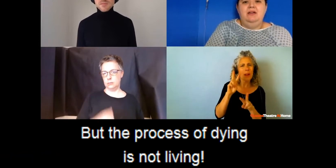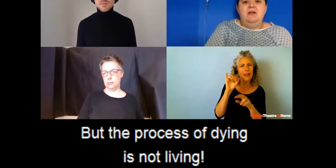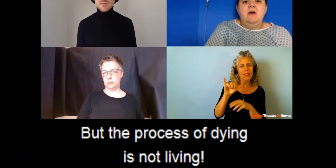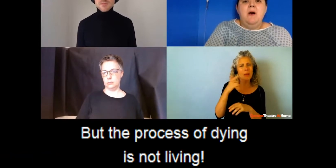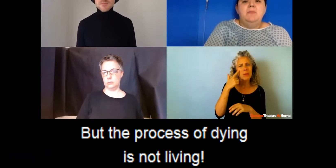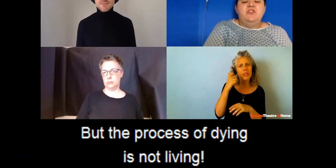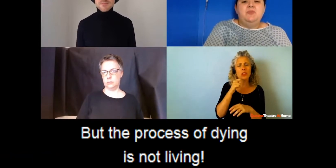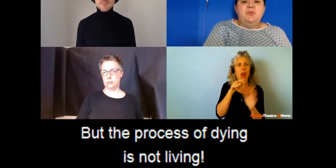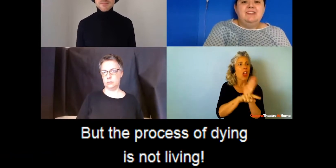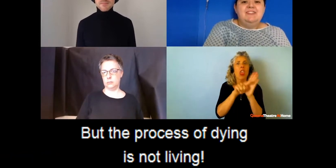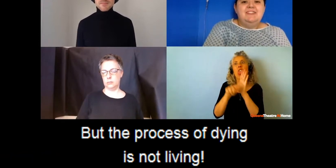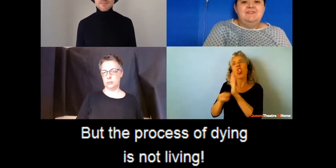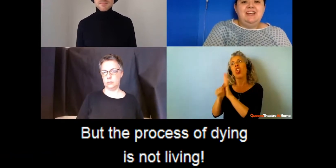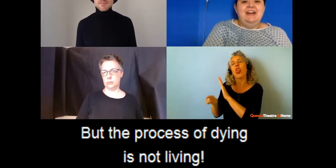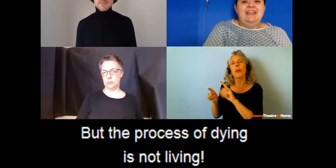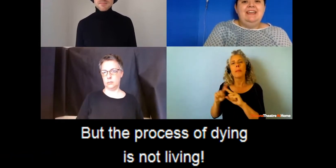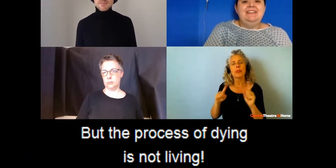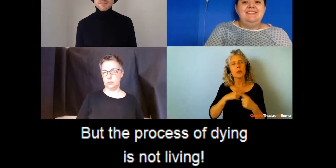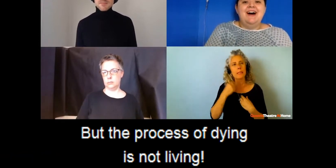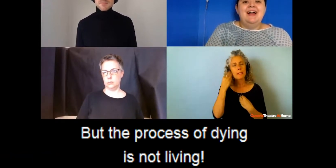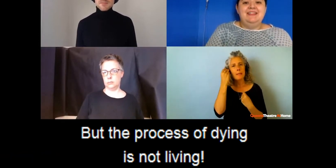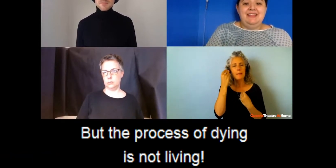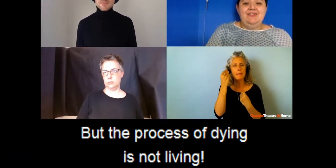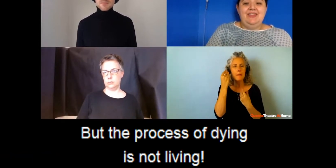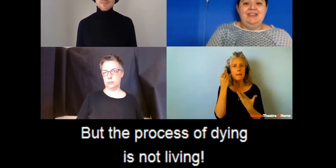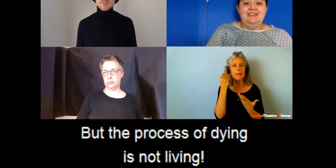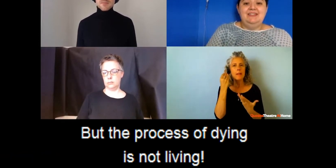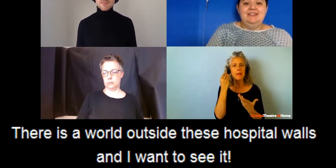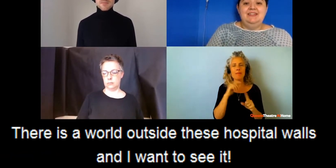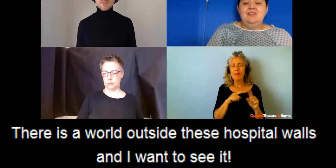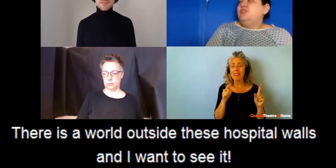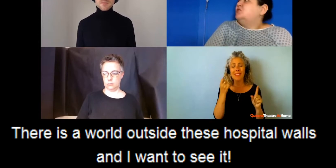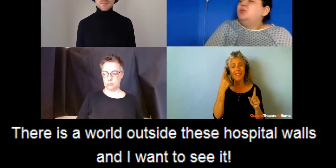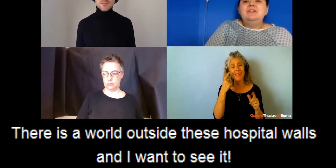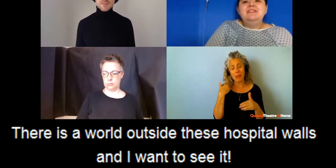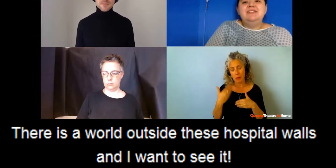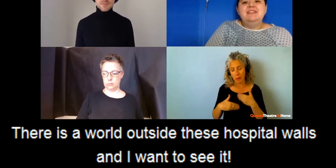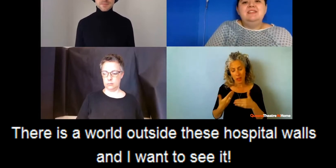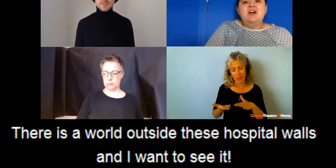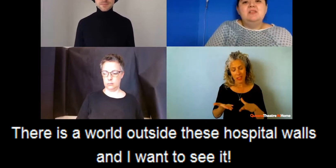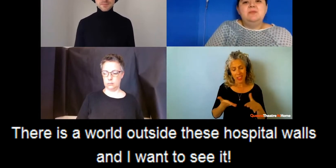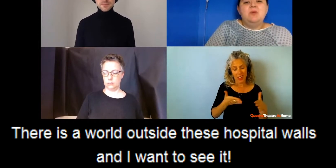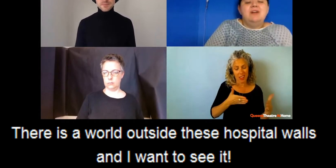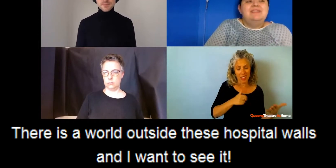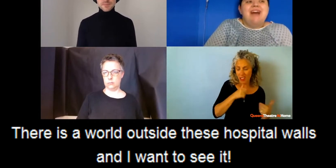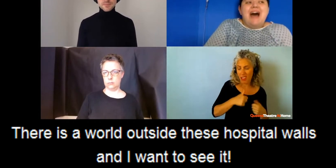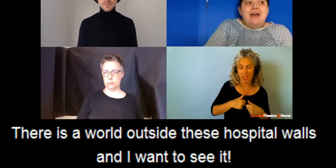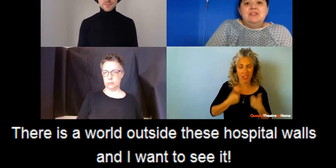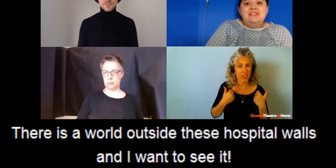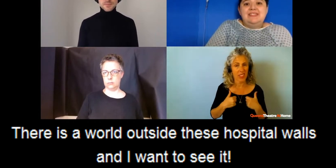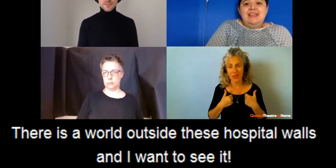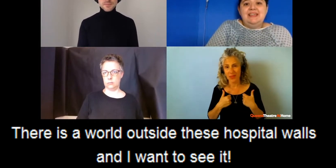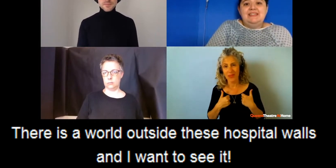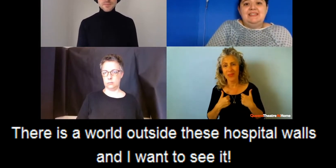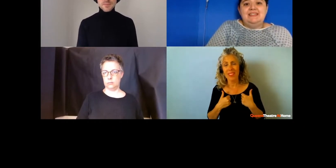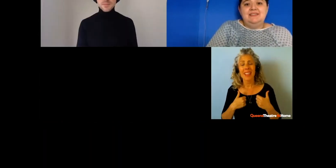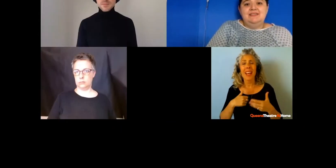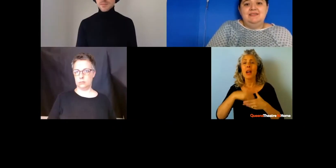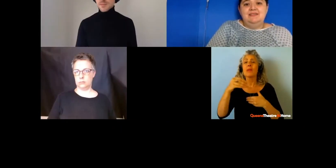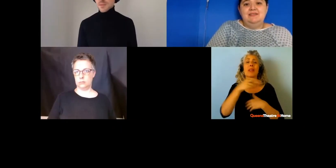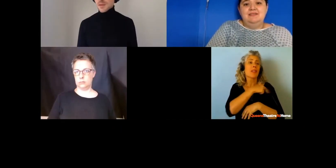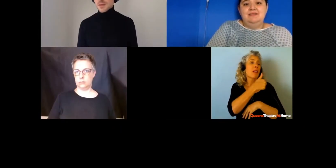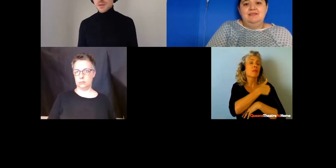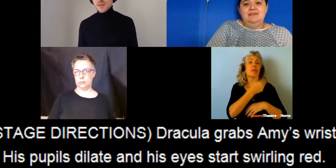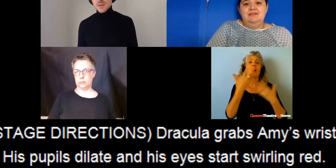way. But the process of dying is not living. There's a world outside these hospital walls, and I want to see it.